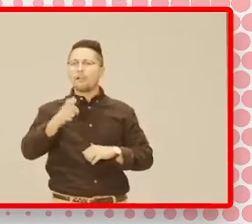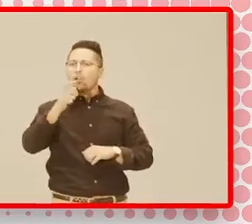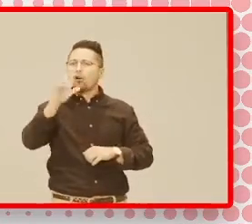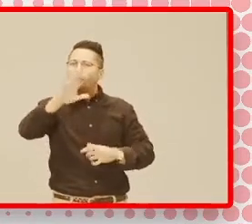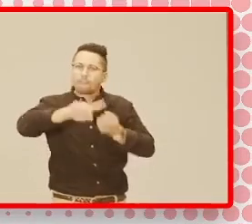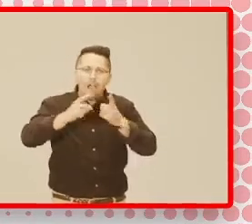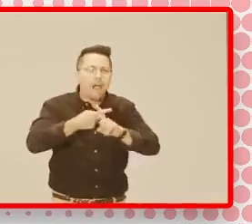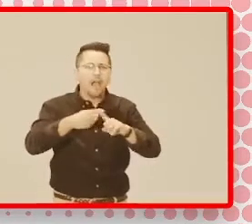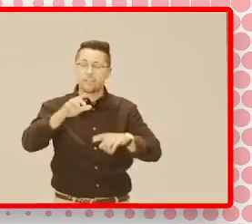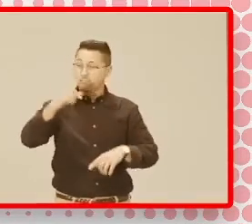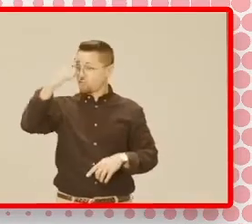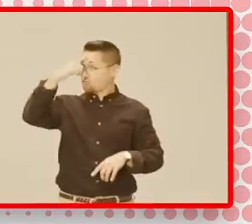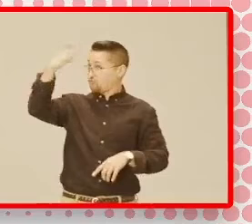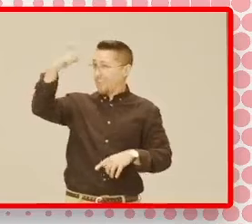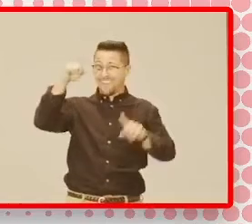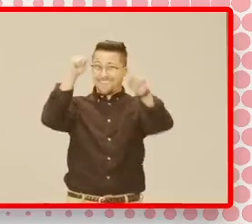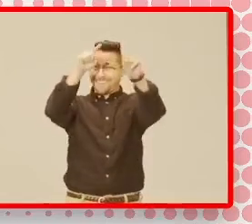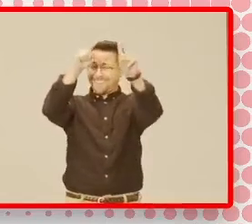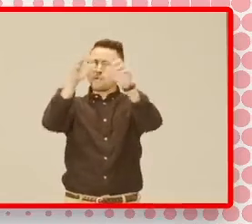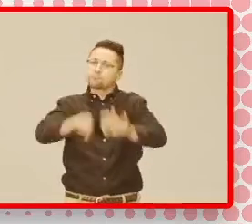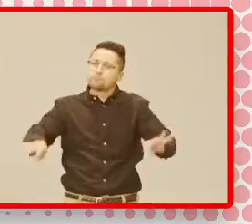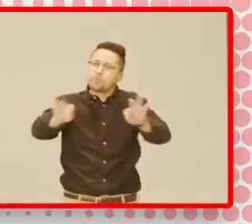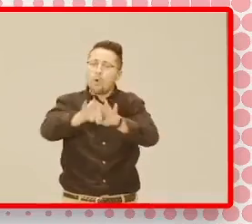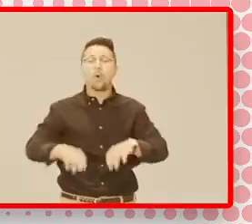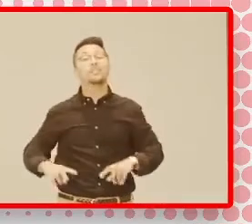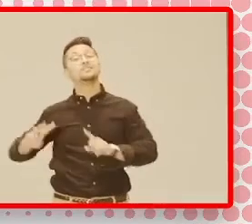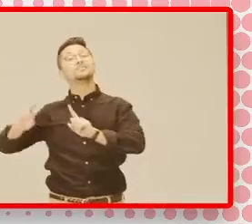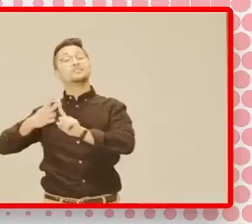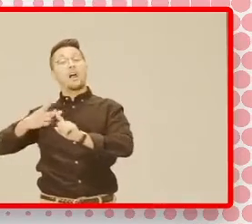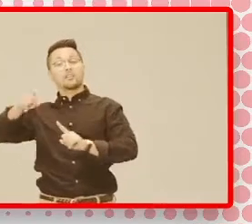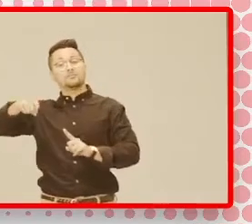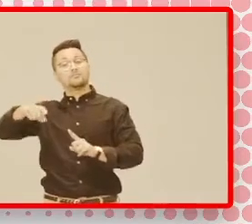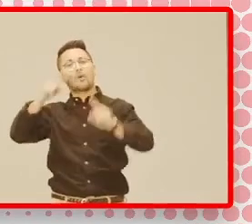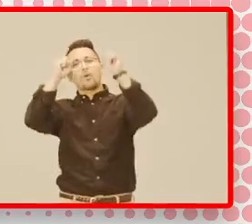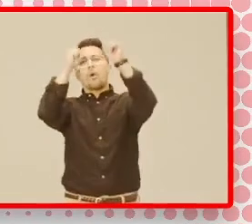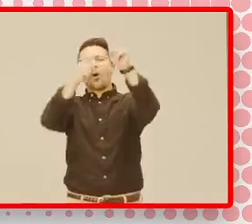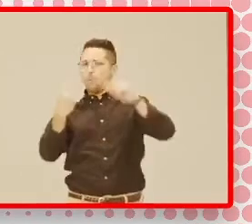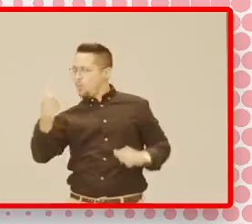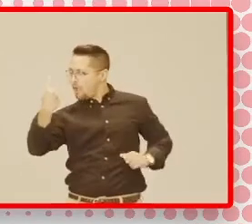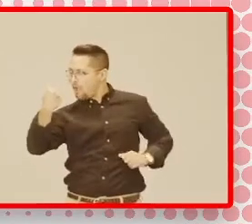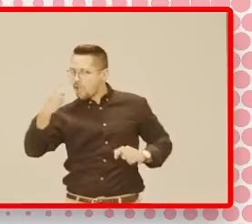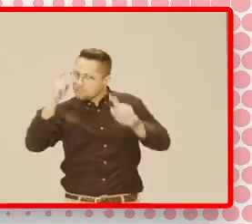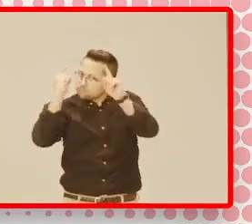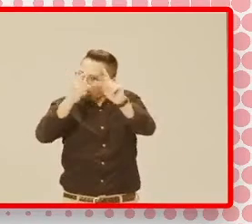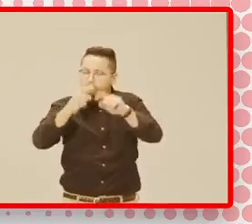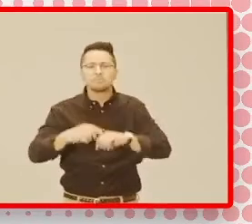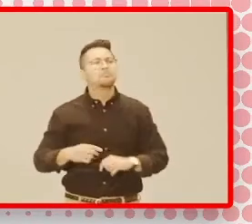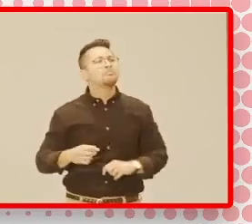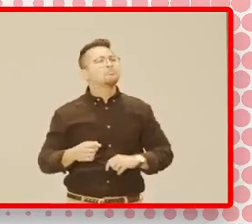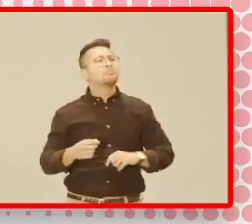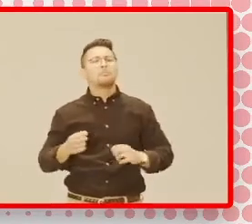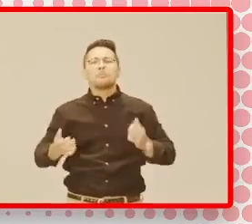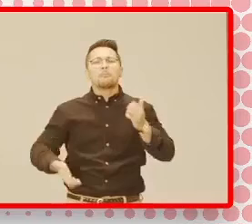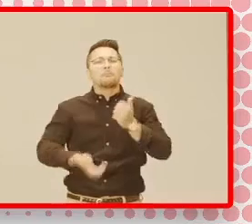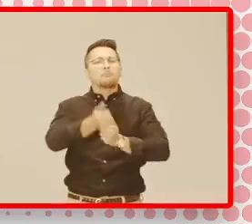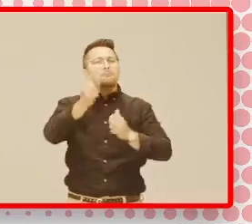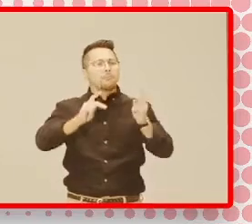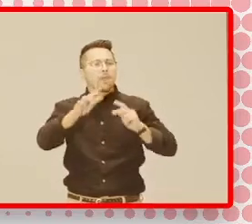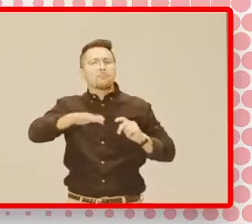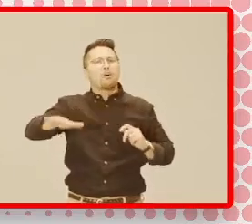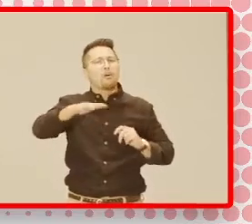is really, really important. Number two, you needed a goal. One goal. A lot of people get confused by